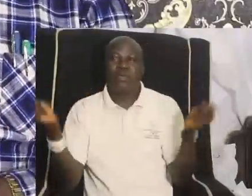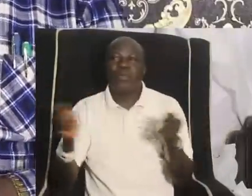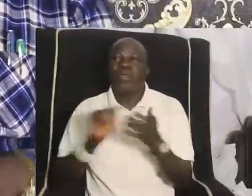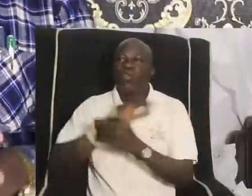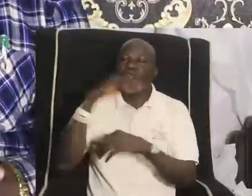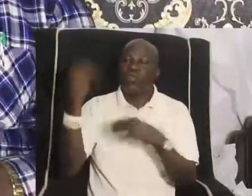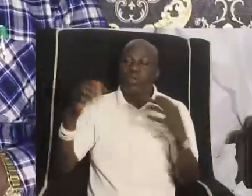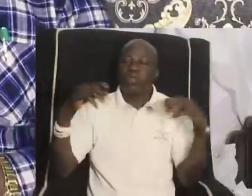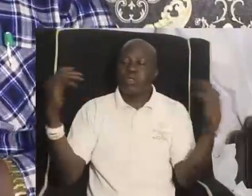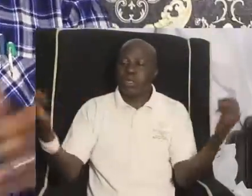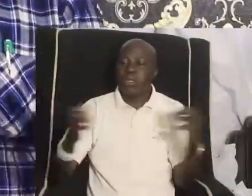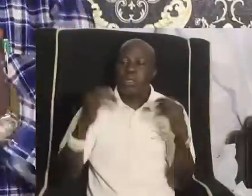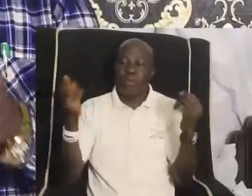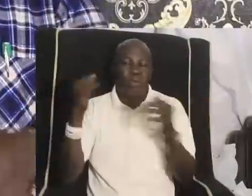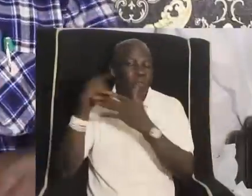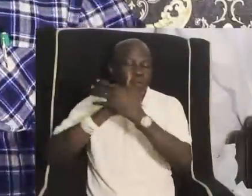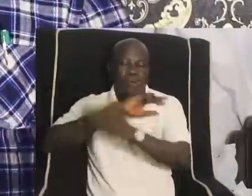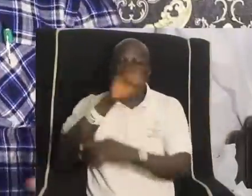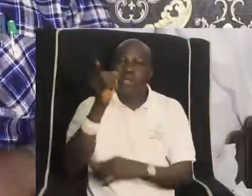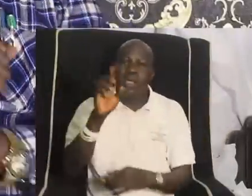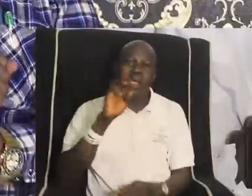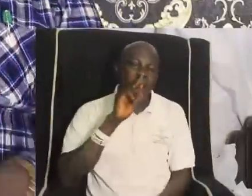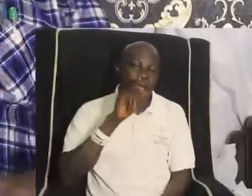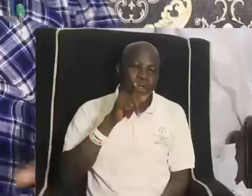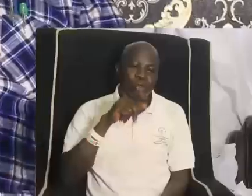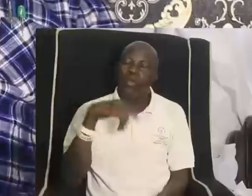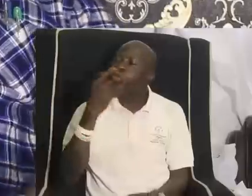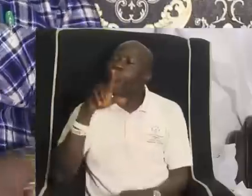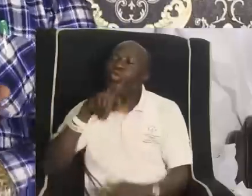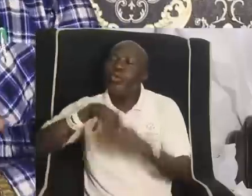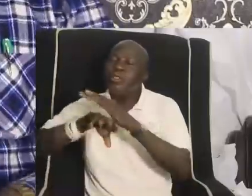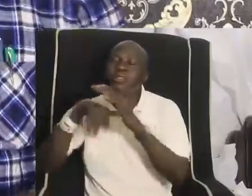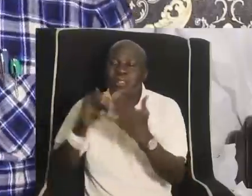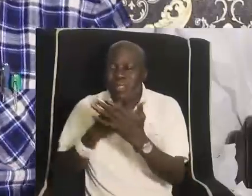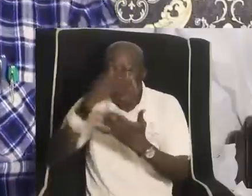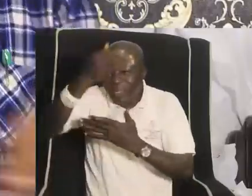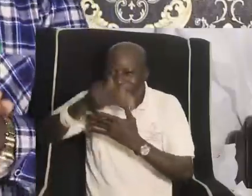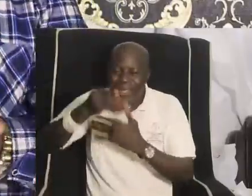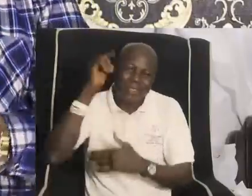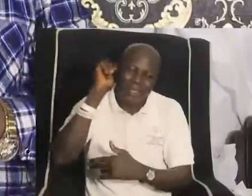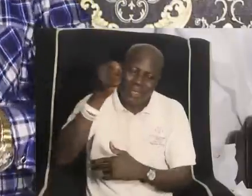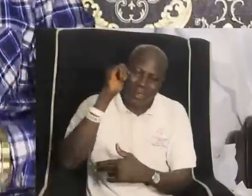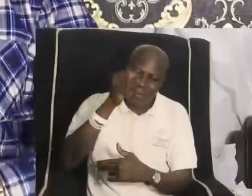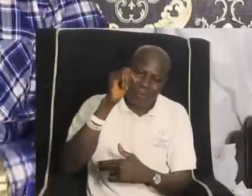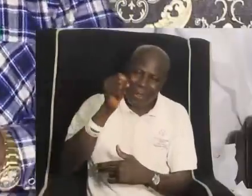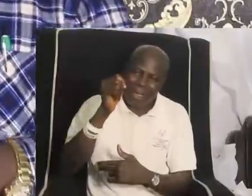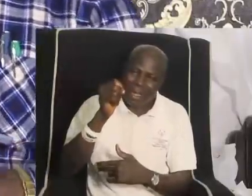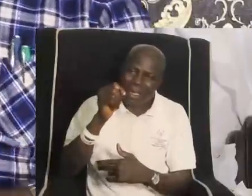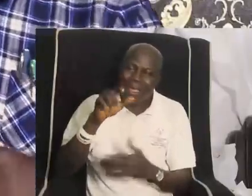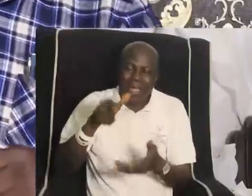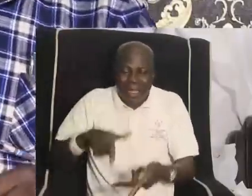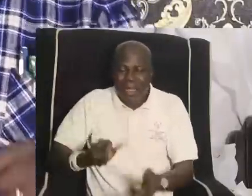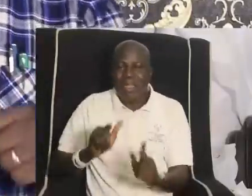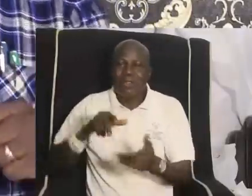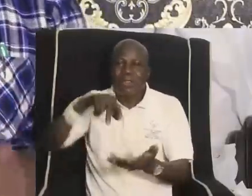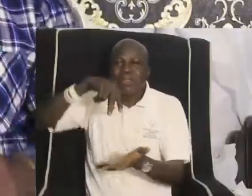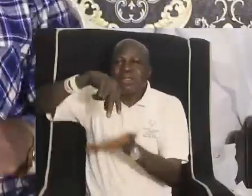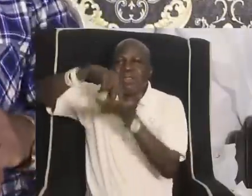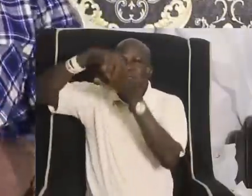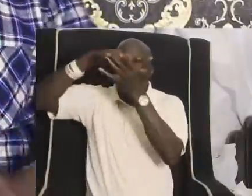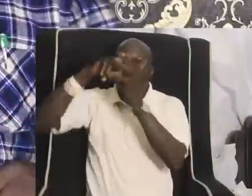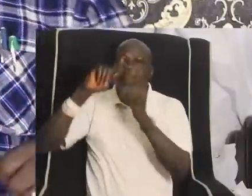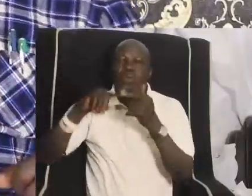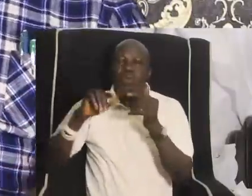alaye yada. The celebrants, where are you? Tale Rico. Who is trying to testify? Enya dide. Let's stand